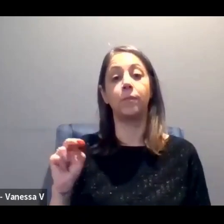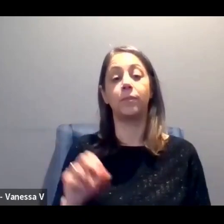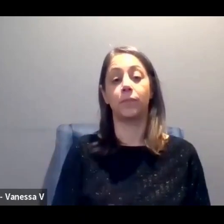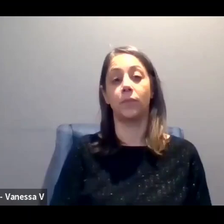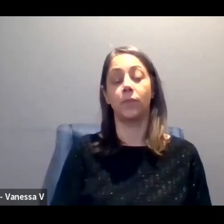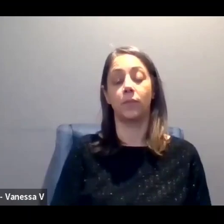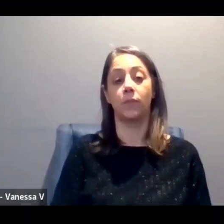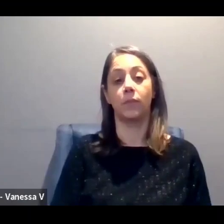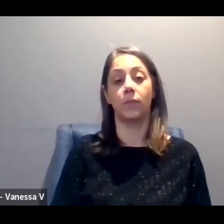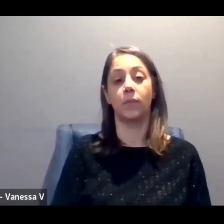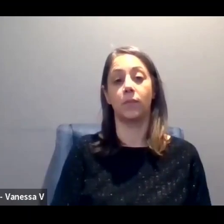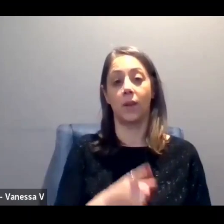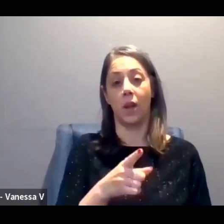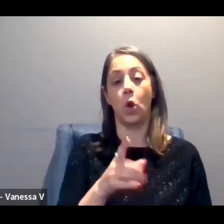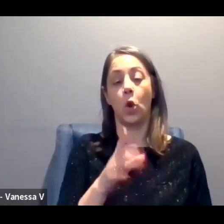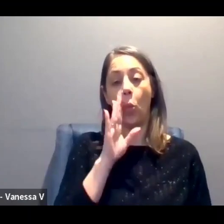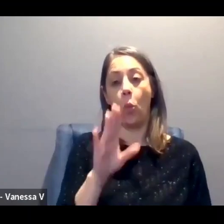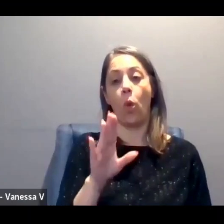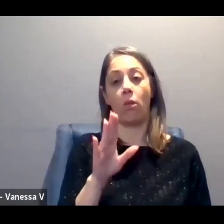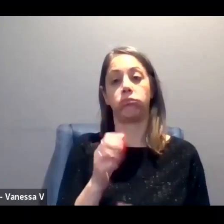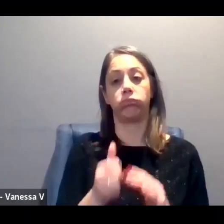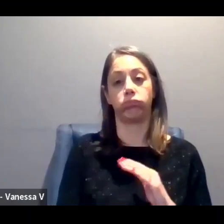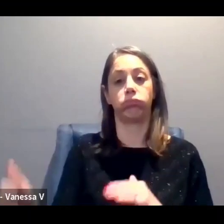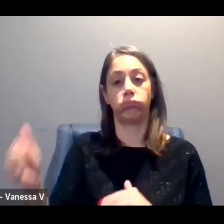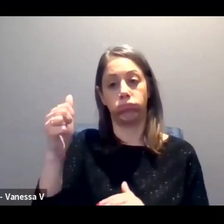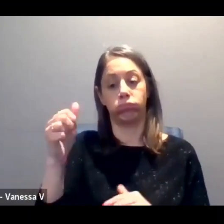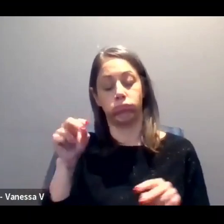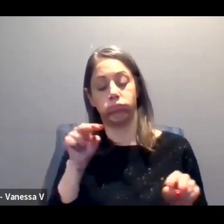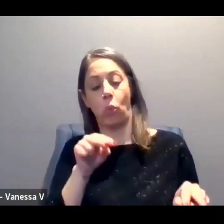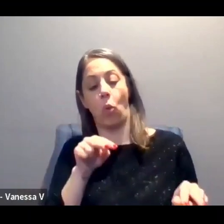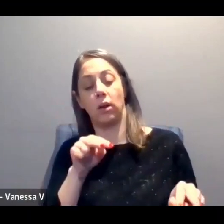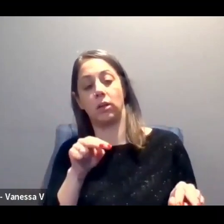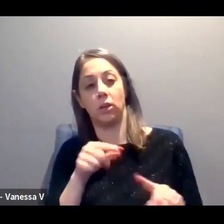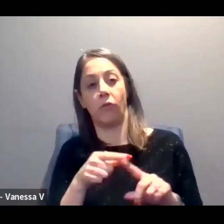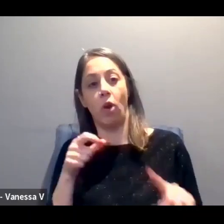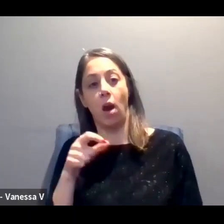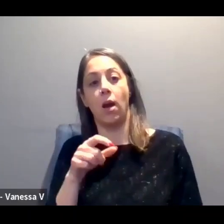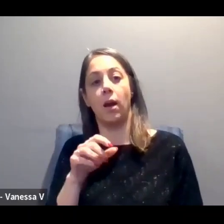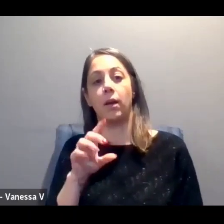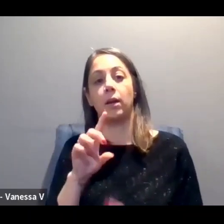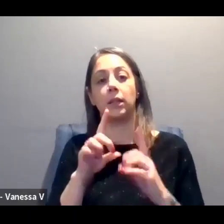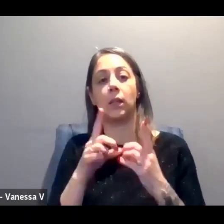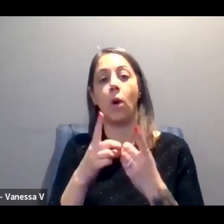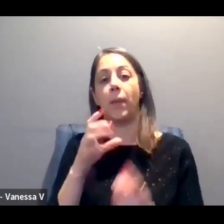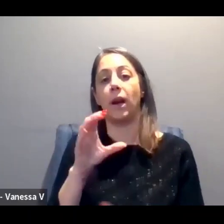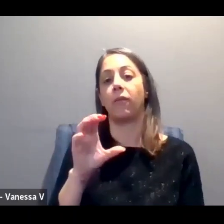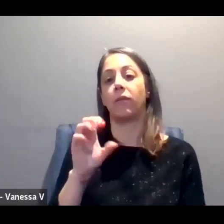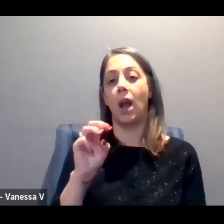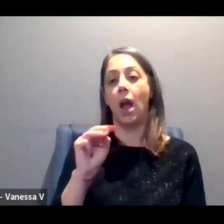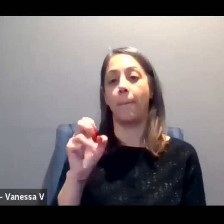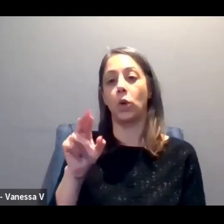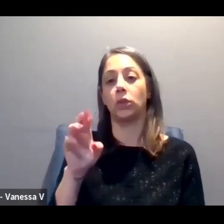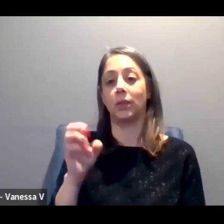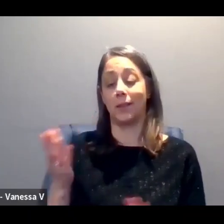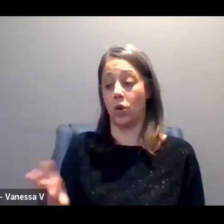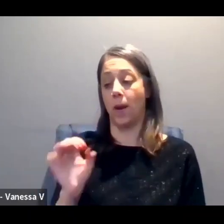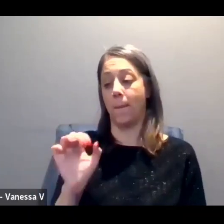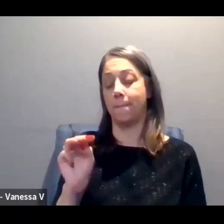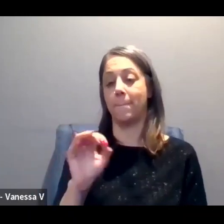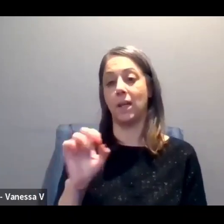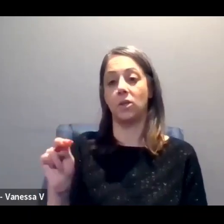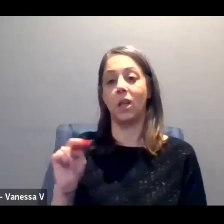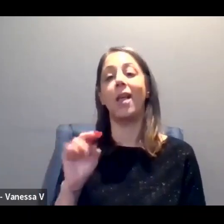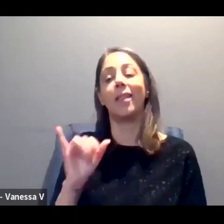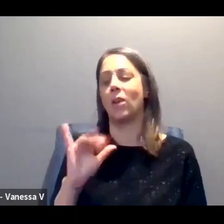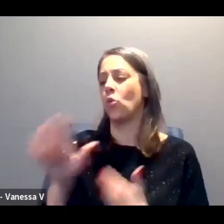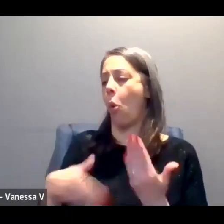going to be overseen or watchdogged or by the Department of Commerce here in Minnesota. And that's with all of our